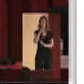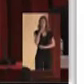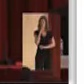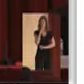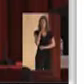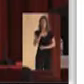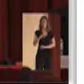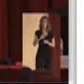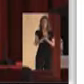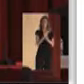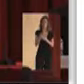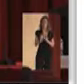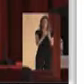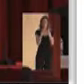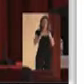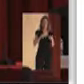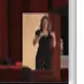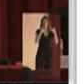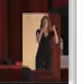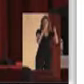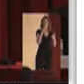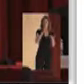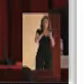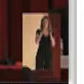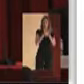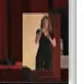eventually becomes sounds. We can